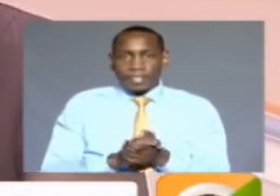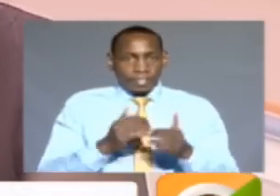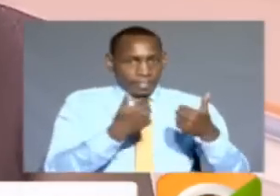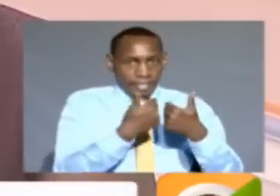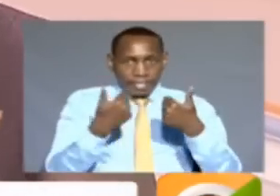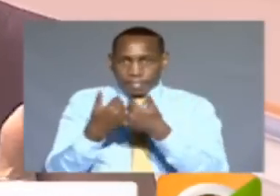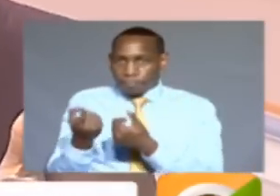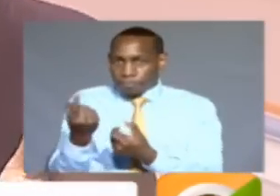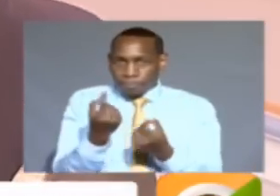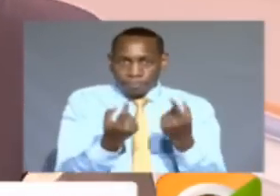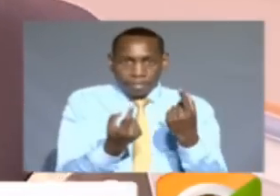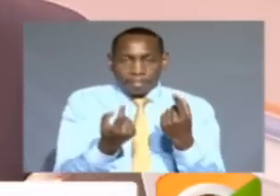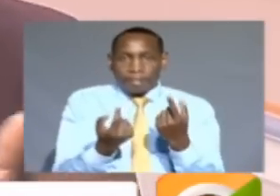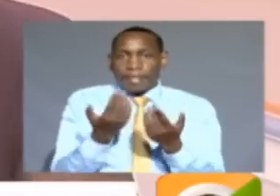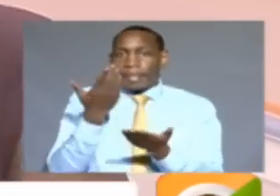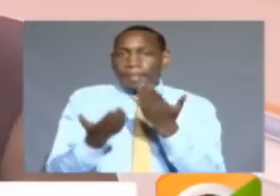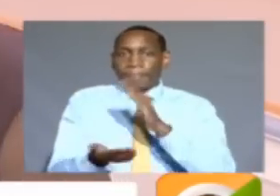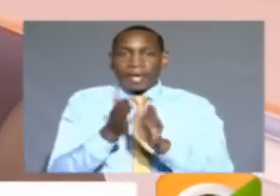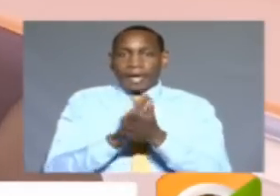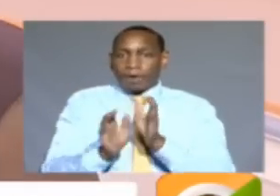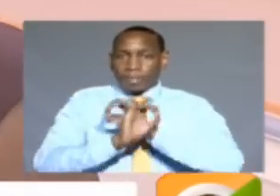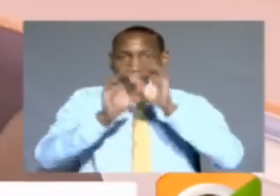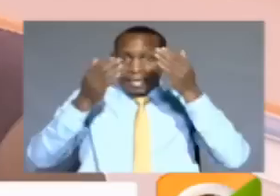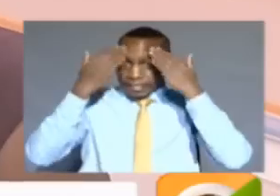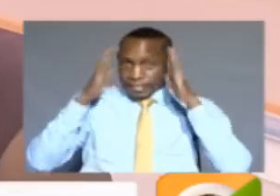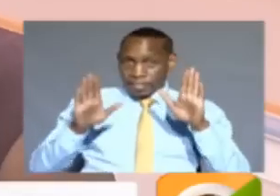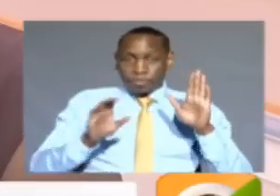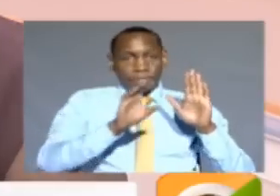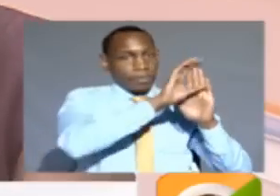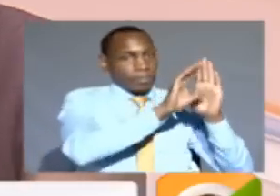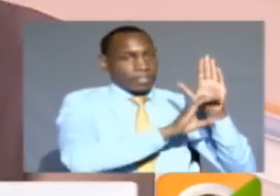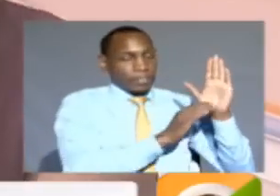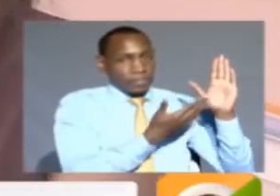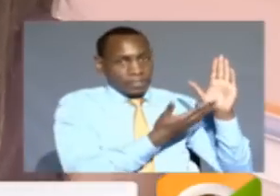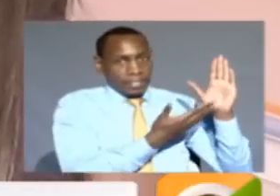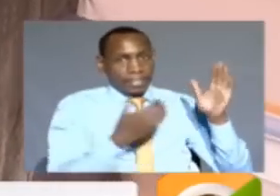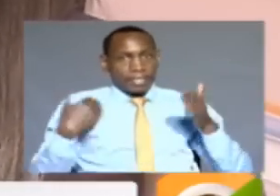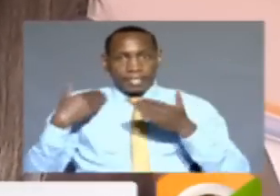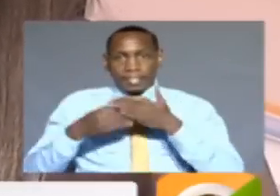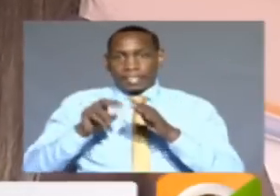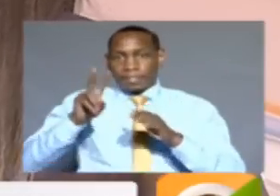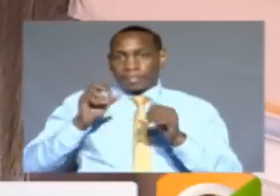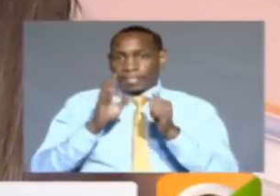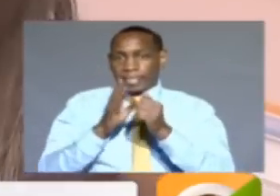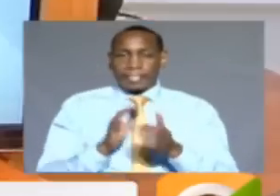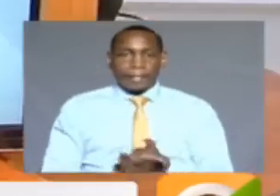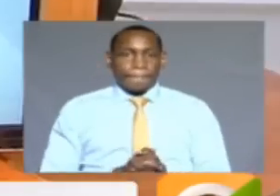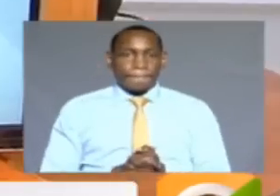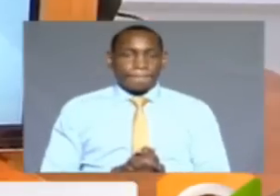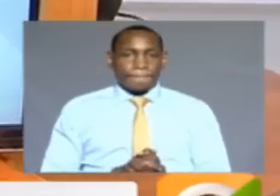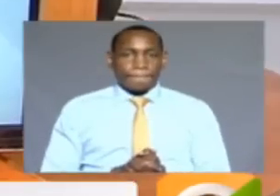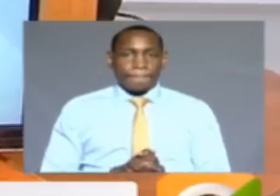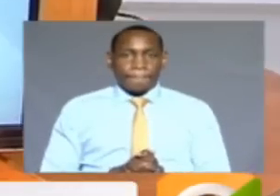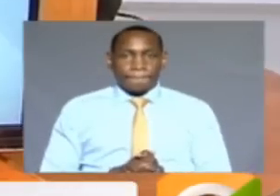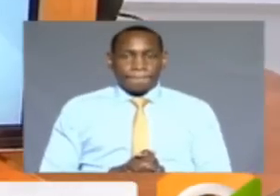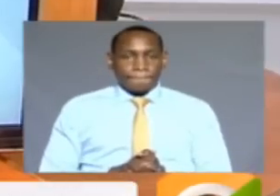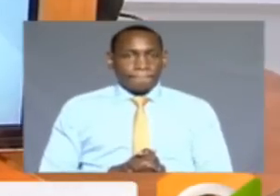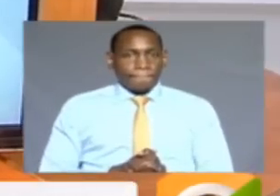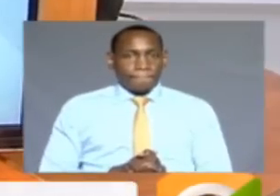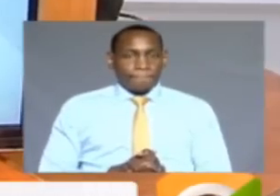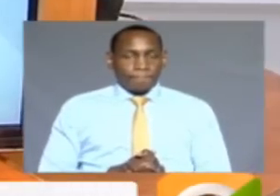and perhaps the lack of clarity, I don't know, in the Constitution since 2013 but today.